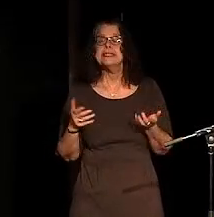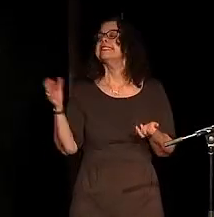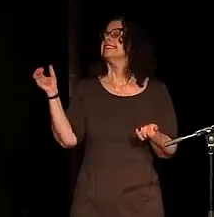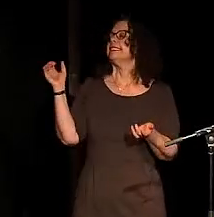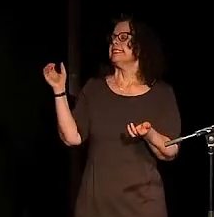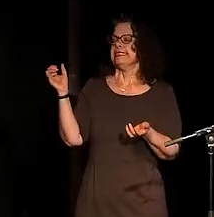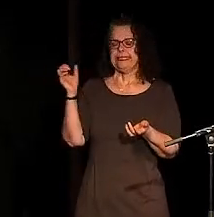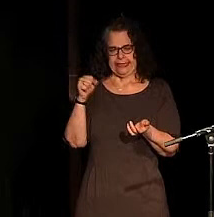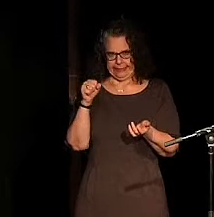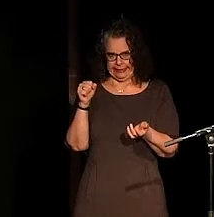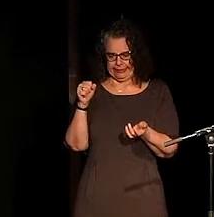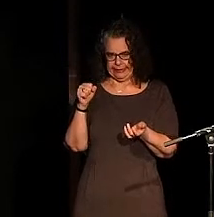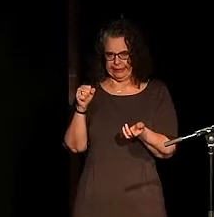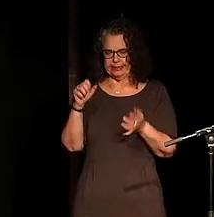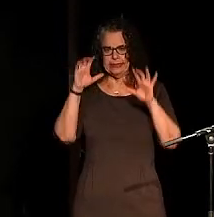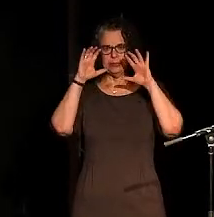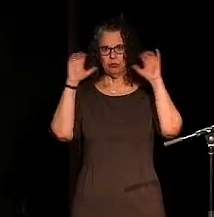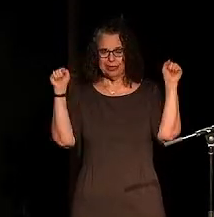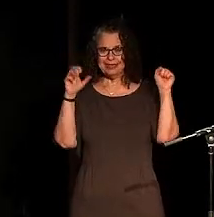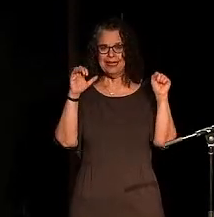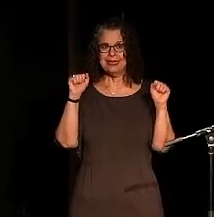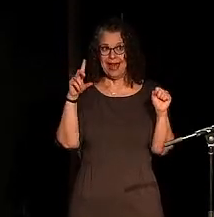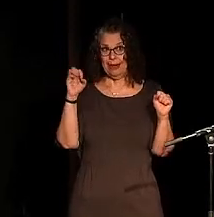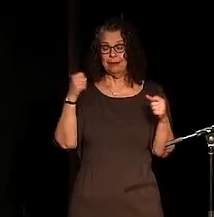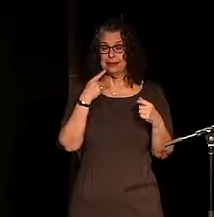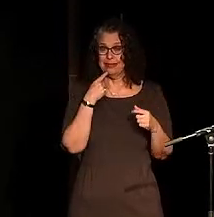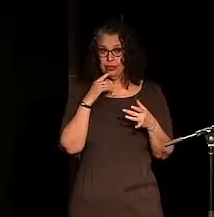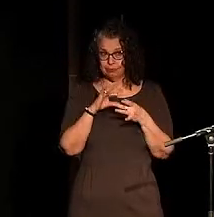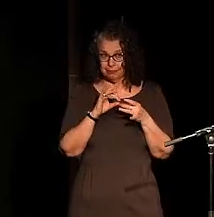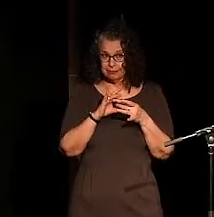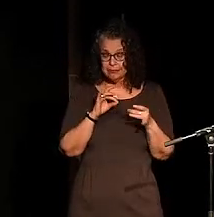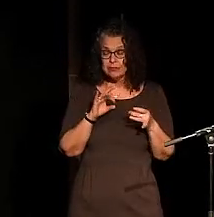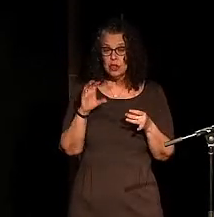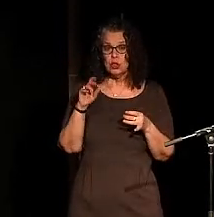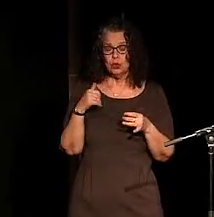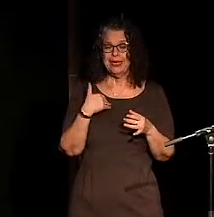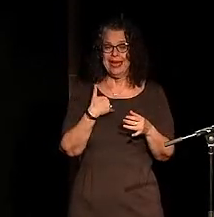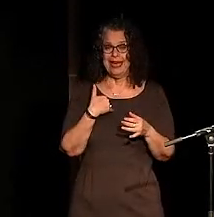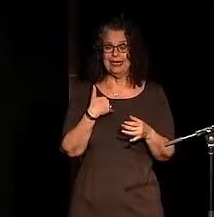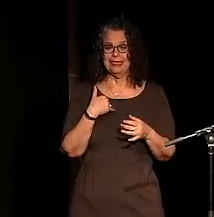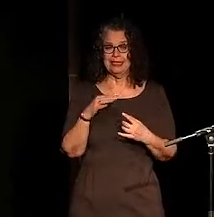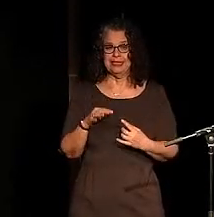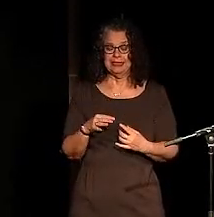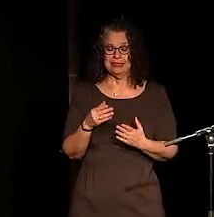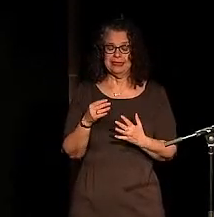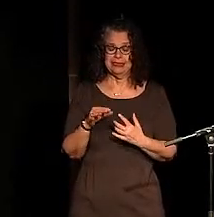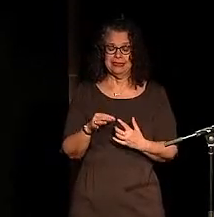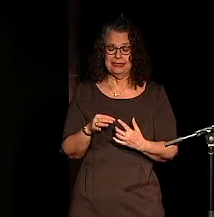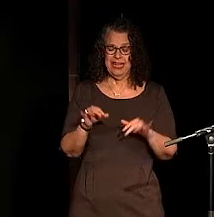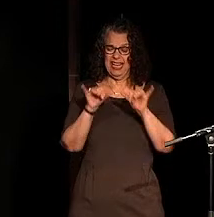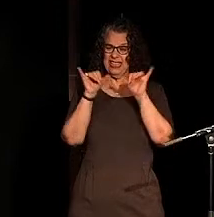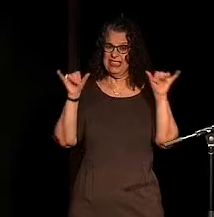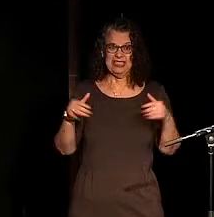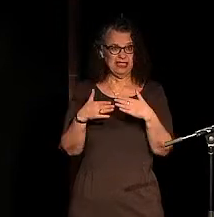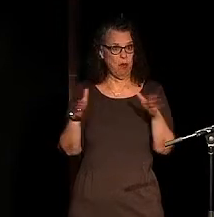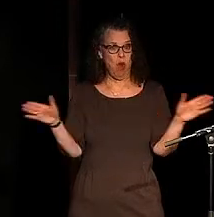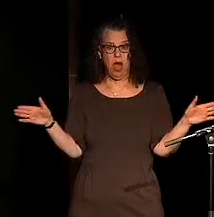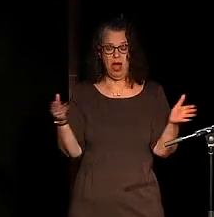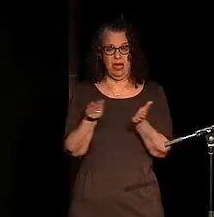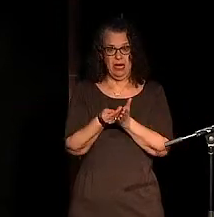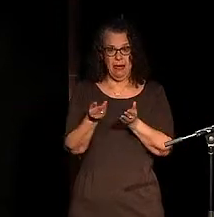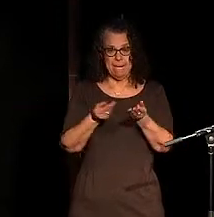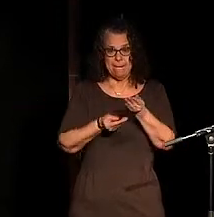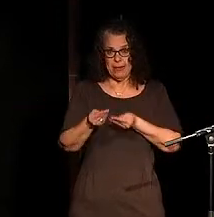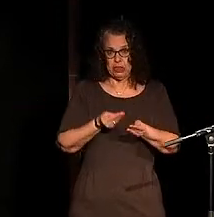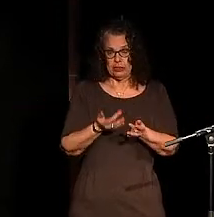Yes, as President Adams mentioned, CUNY has a structural budget deficit system-wide. One